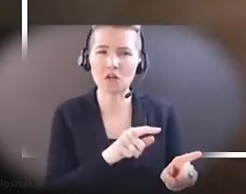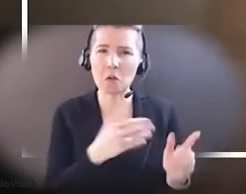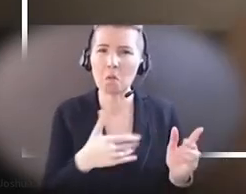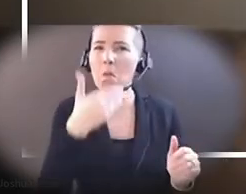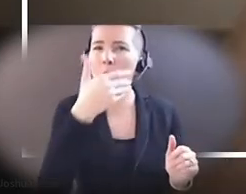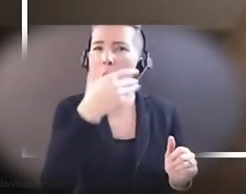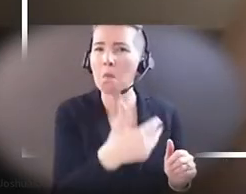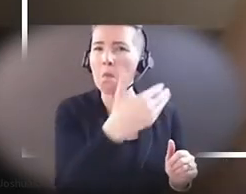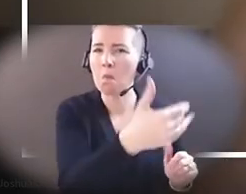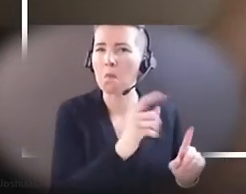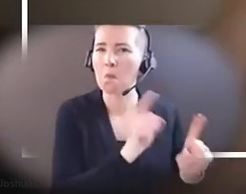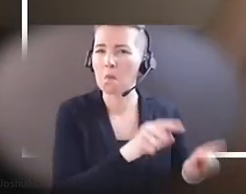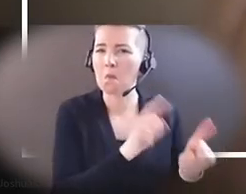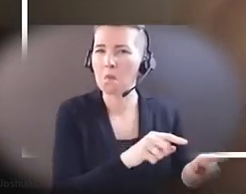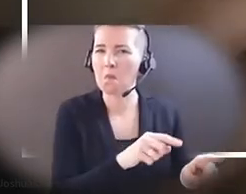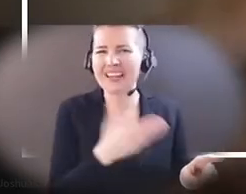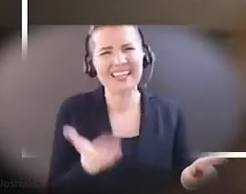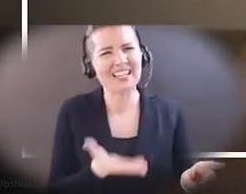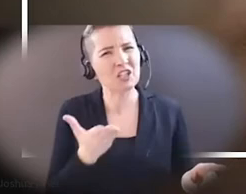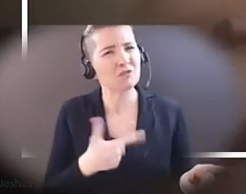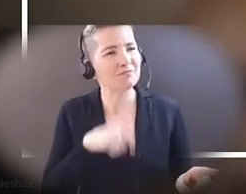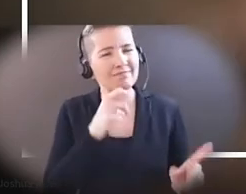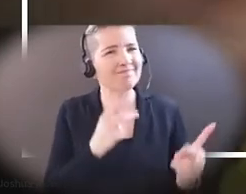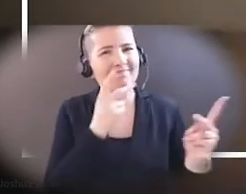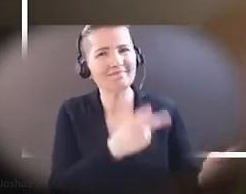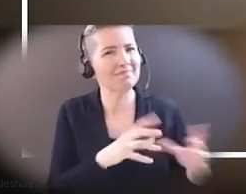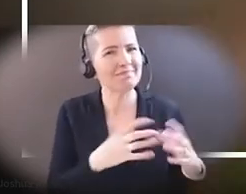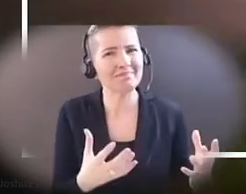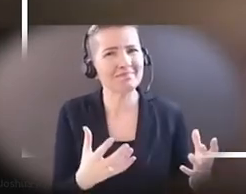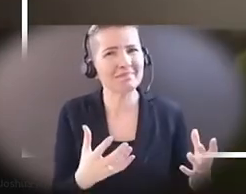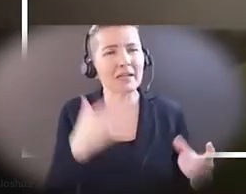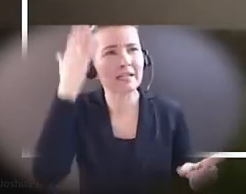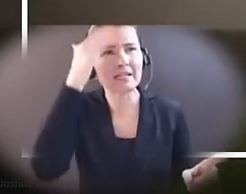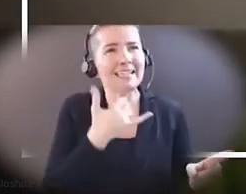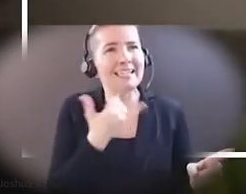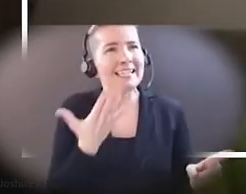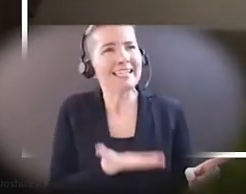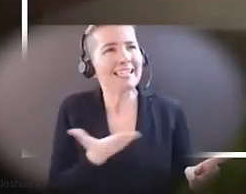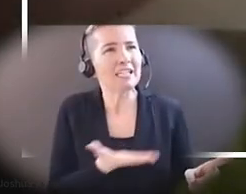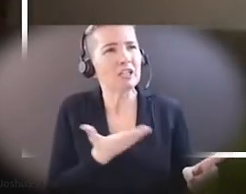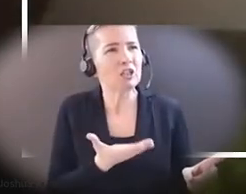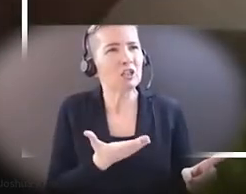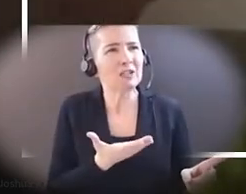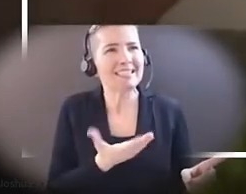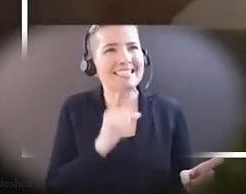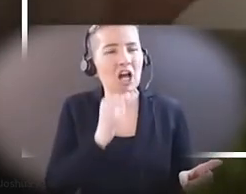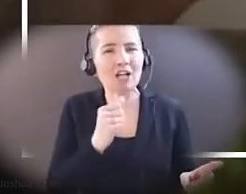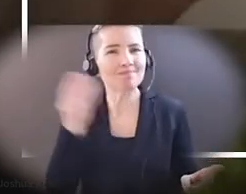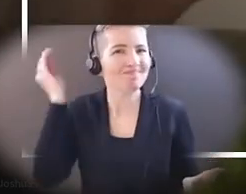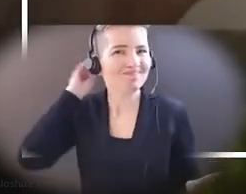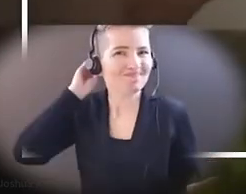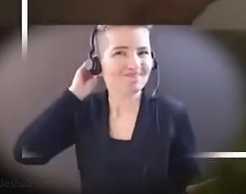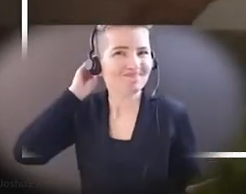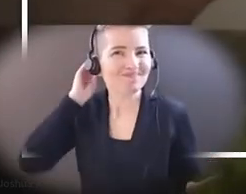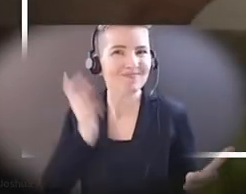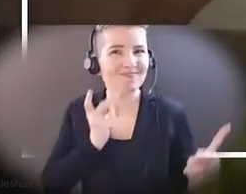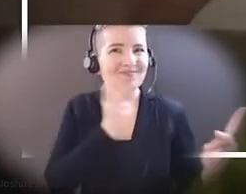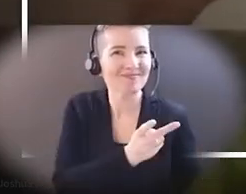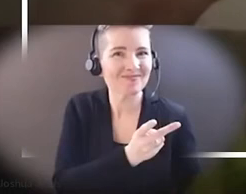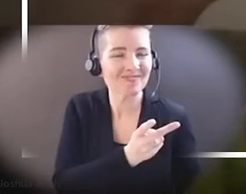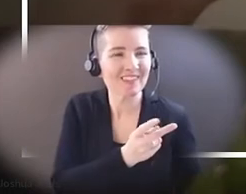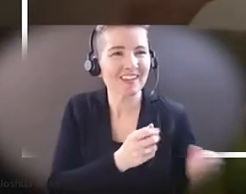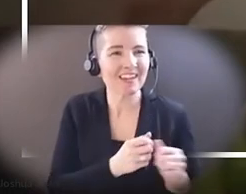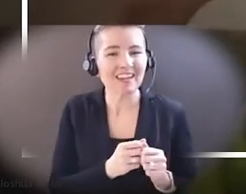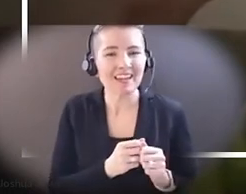reason, I don't really visit it too much for some reason. I think it's not really like been ingrained in me to actually go visit it too much because, but the only times I would actually go